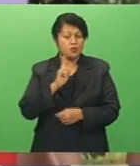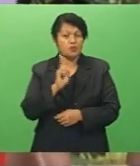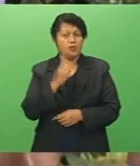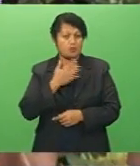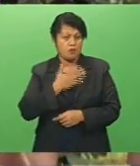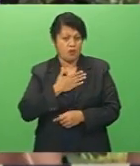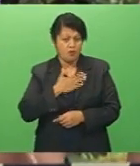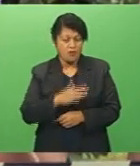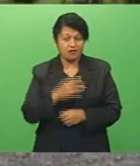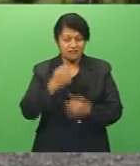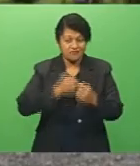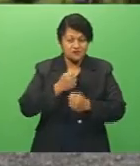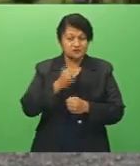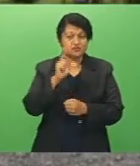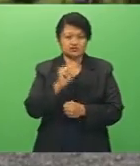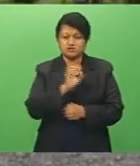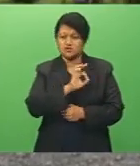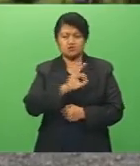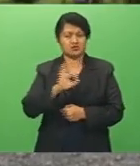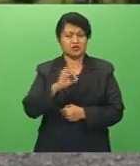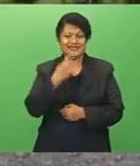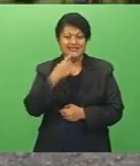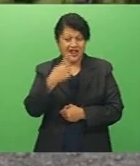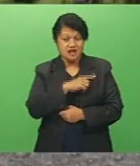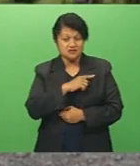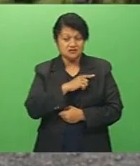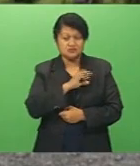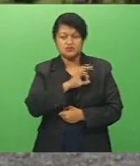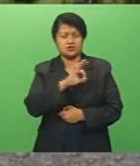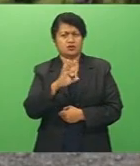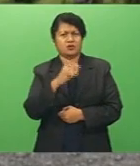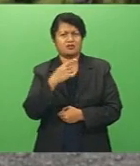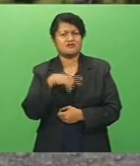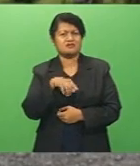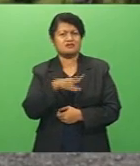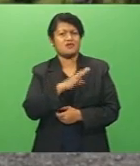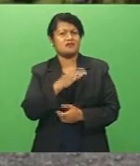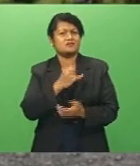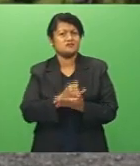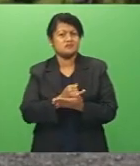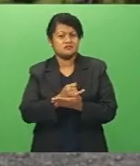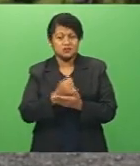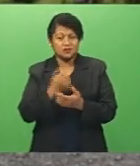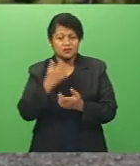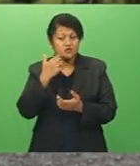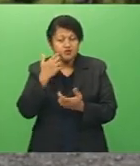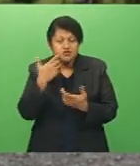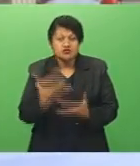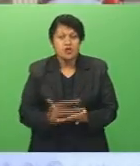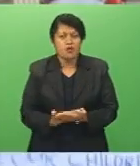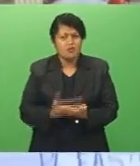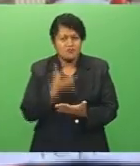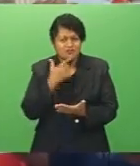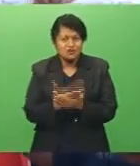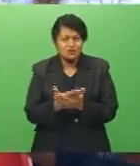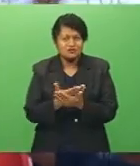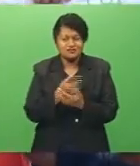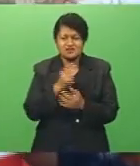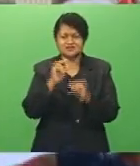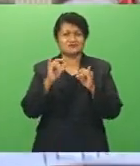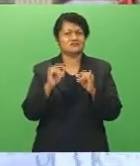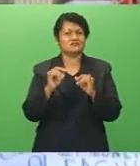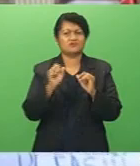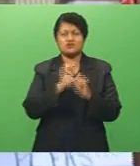us that it's not their fault. That's what we want them to do. Prove that their dust is not doing this to us and something else